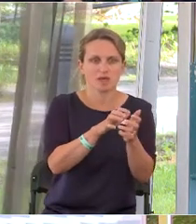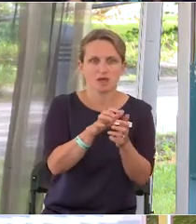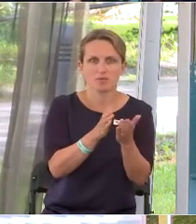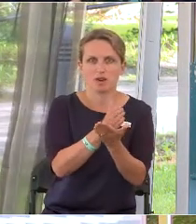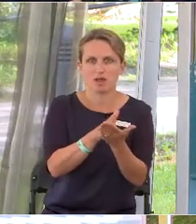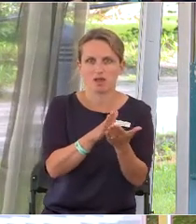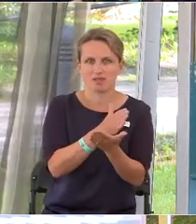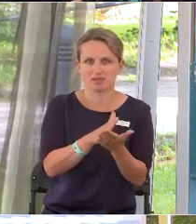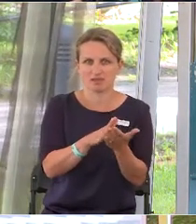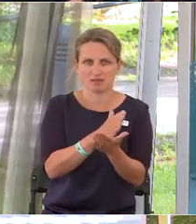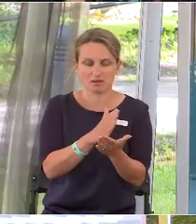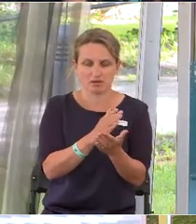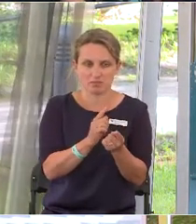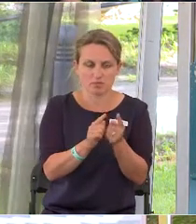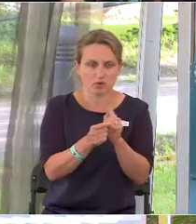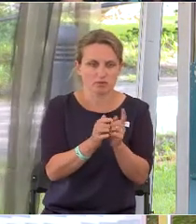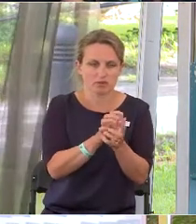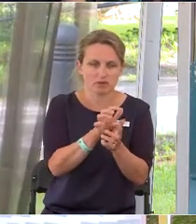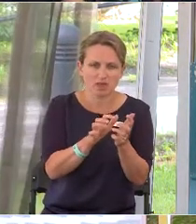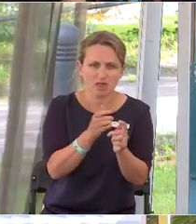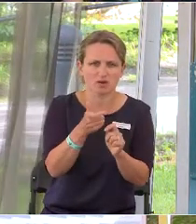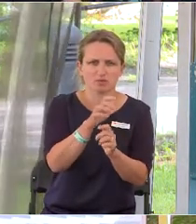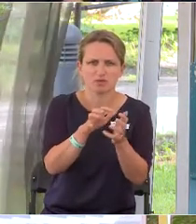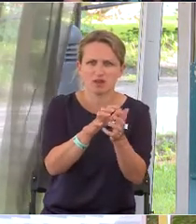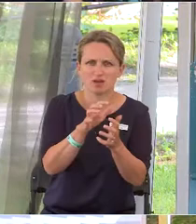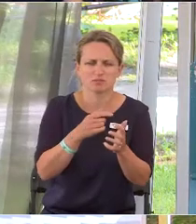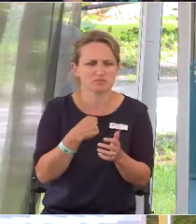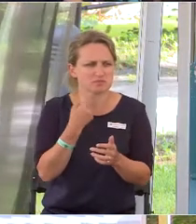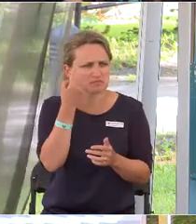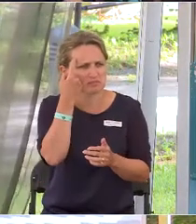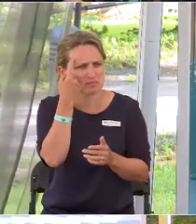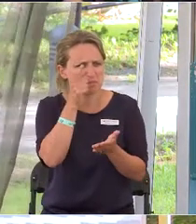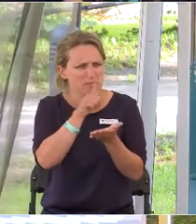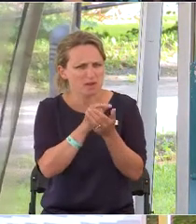difficult. So, and then of course we have soldiers. What is to do? And then of course